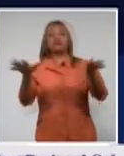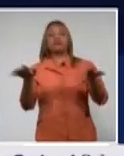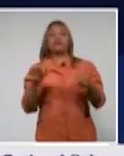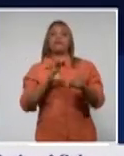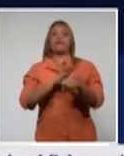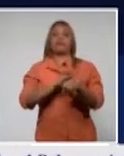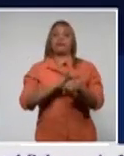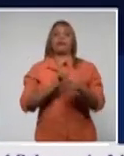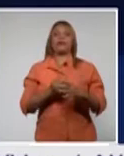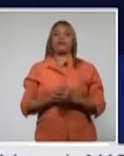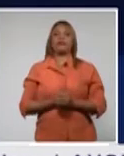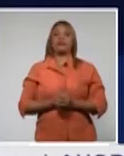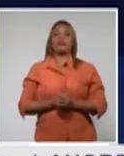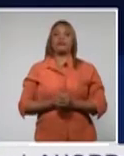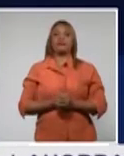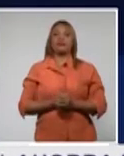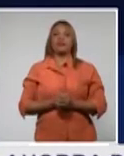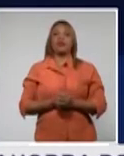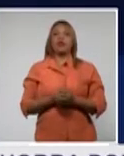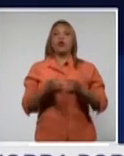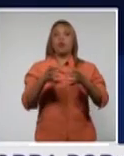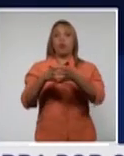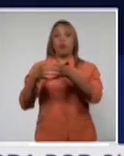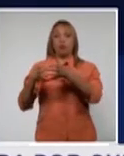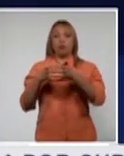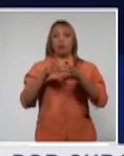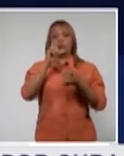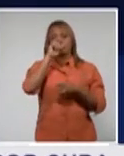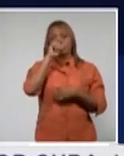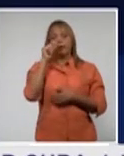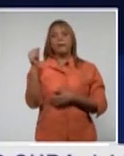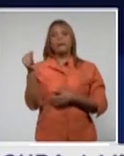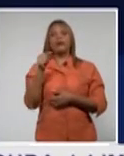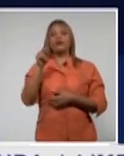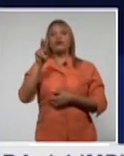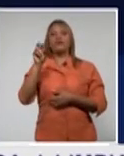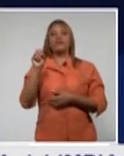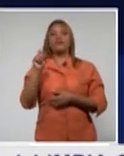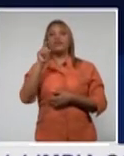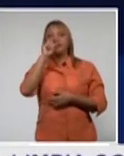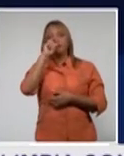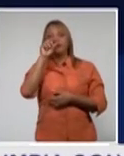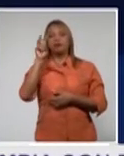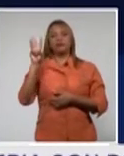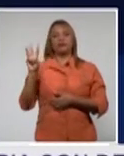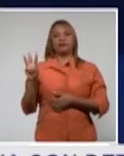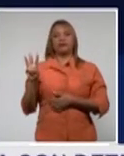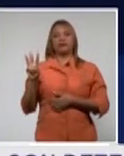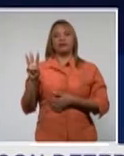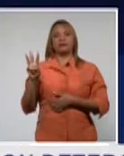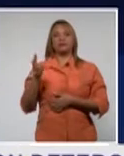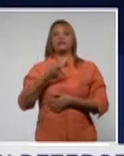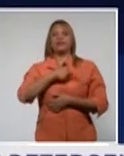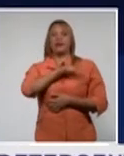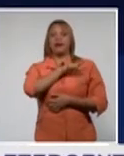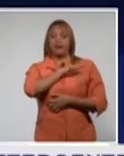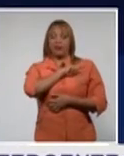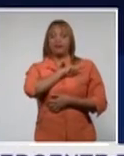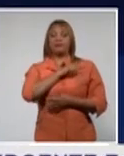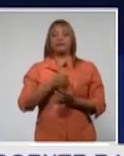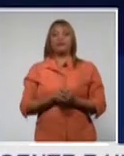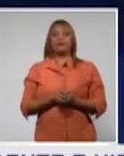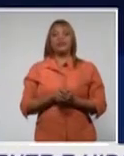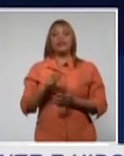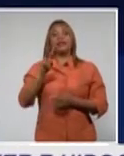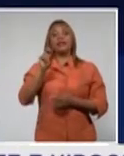89.1%. By age group, 3 positive cases yesterday are under the age of